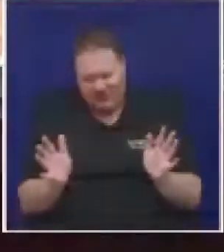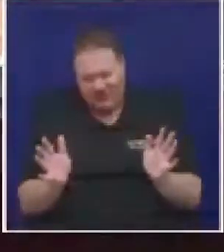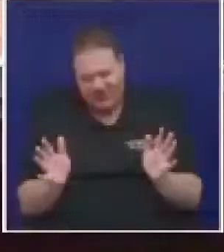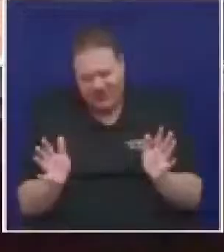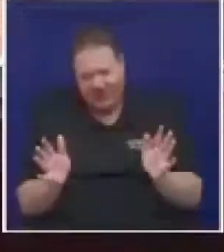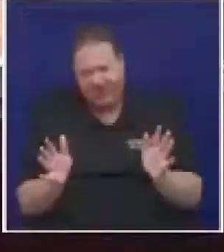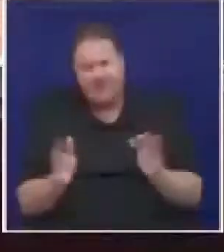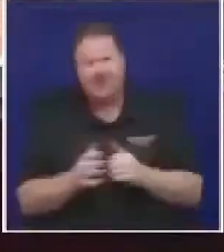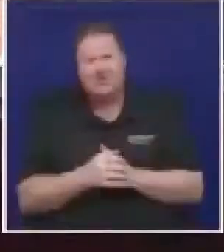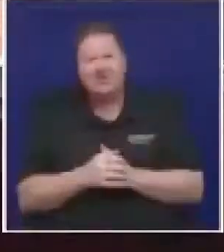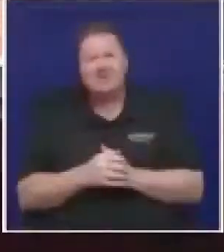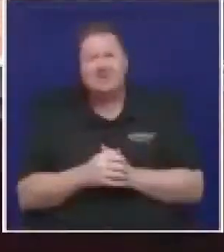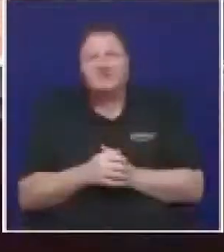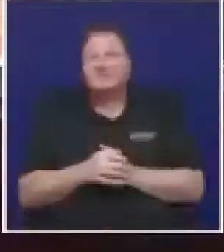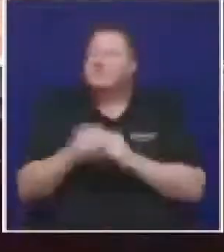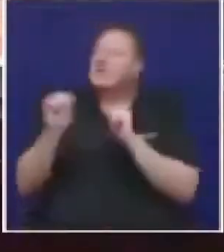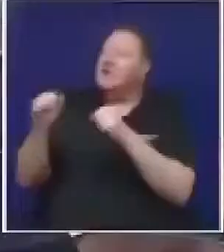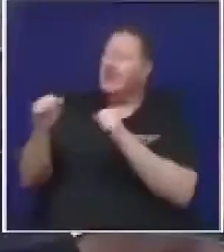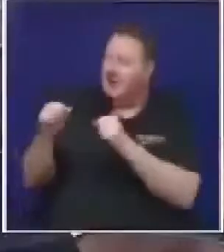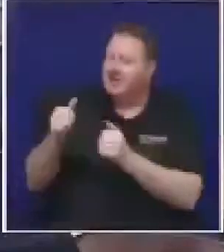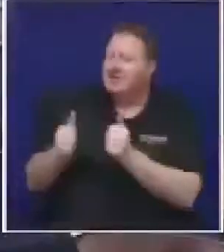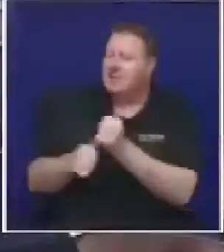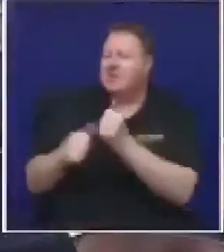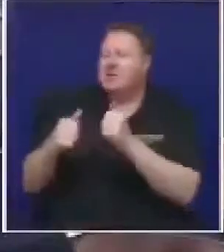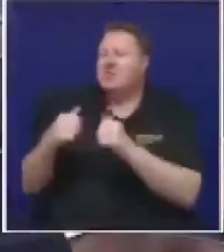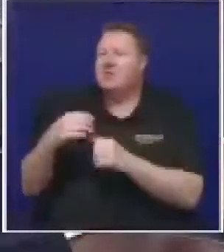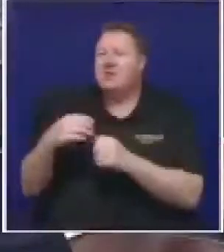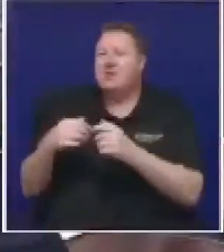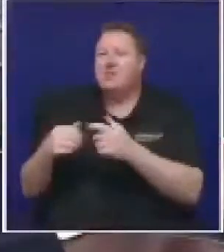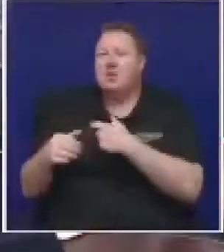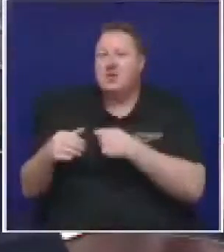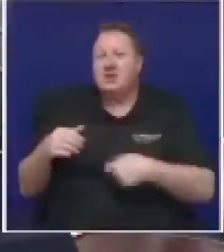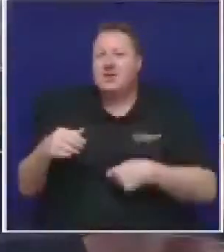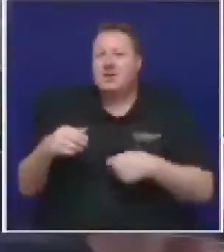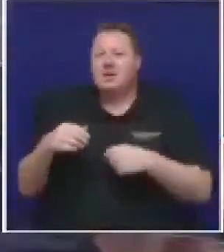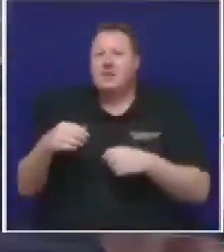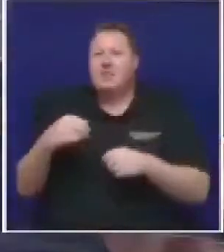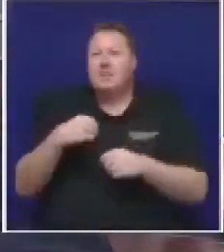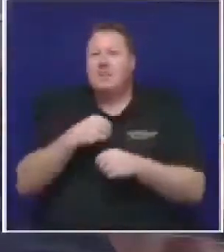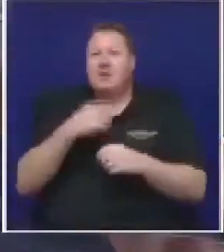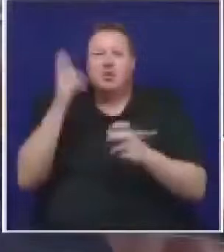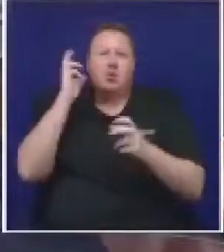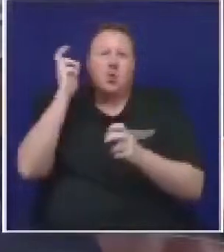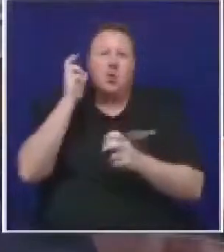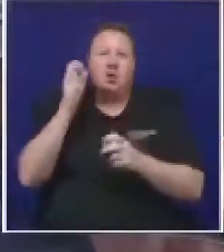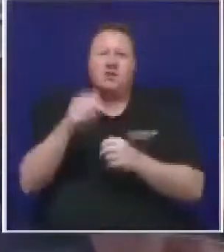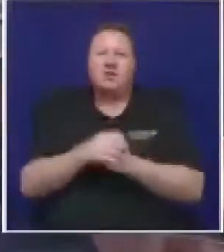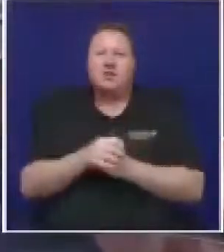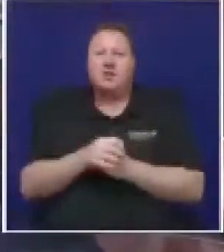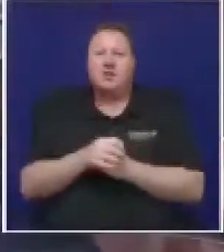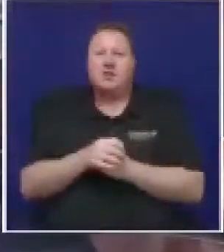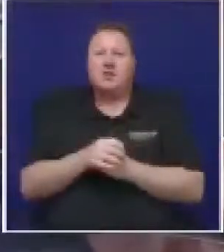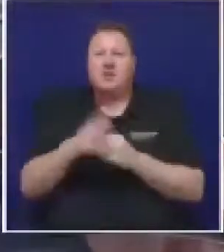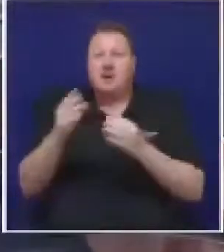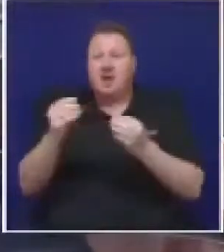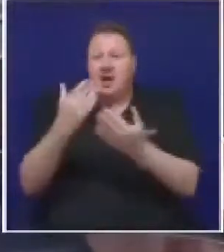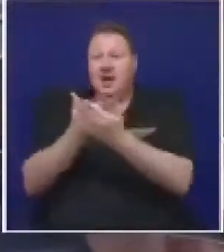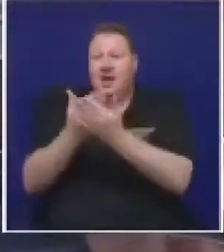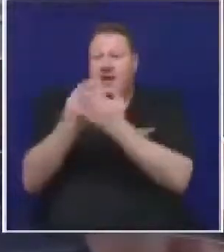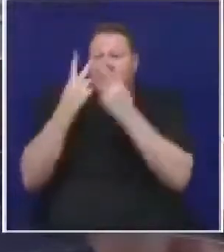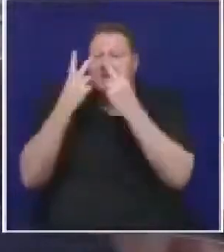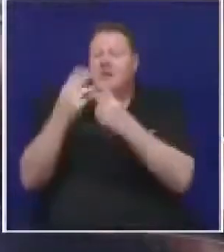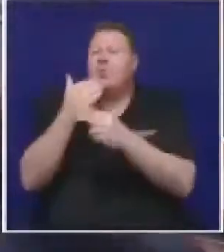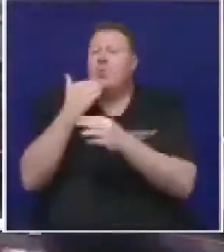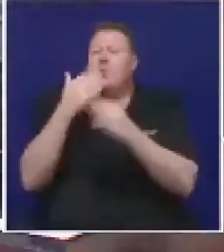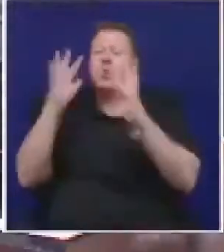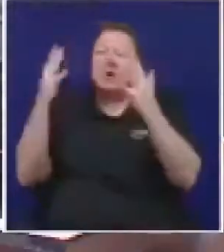Yes, Deputy President, I was just saying thank you to the members who are making noise to say you do have eyes, you can see who's clapping, who's